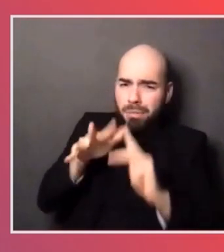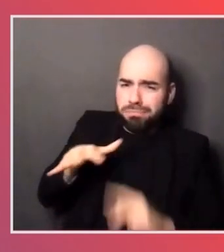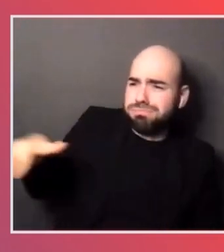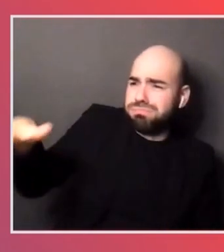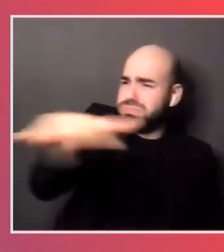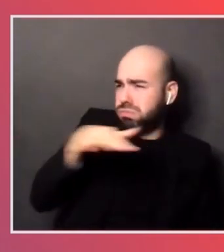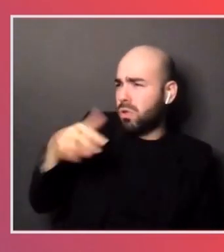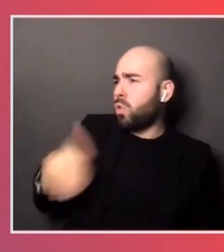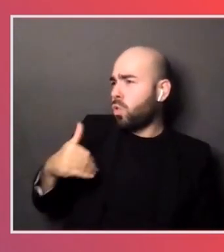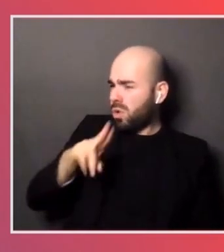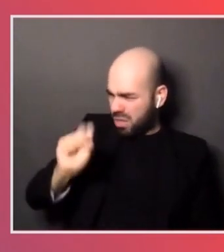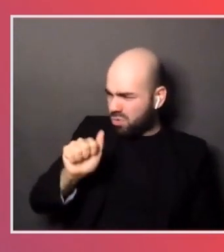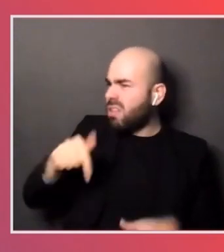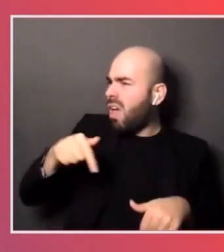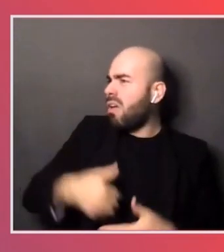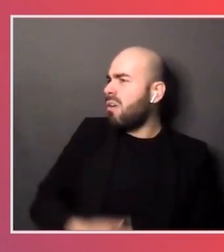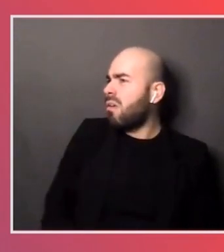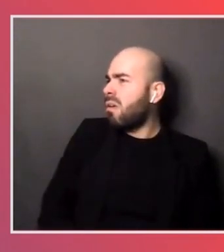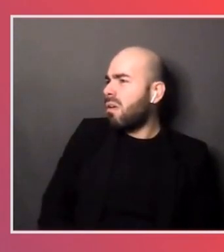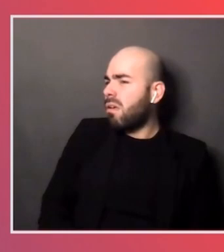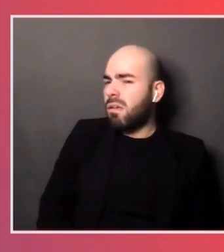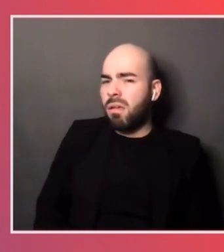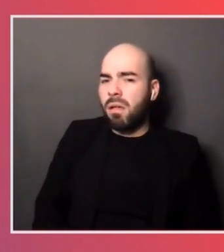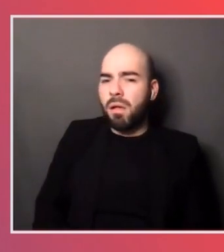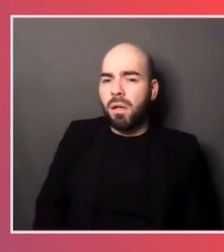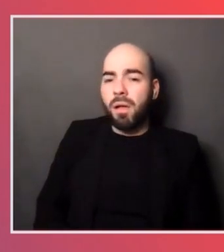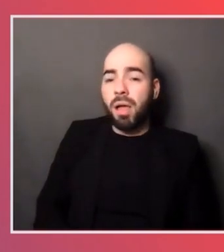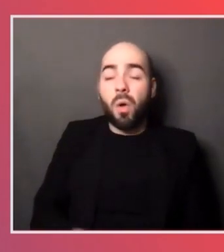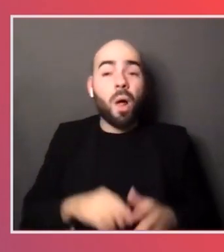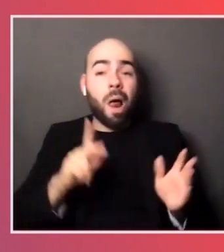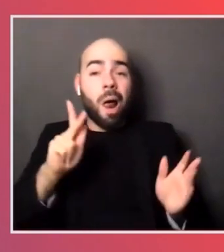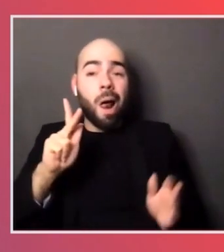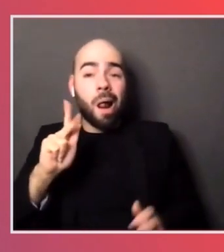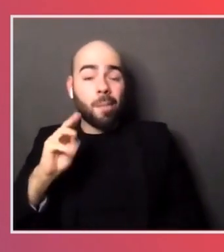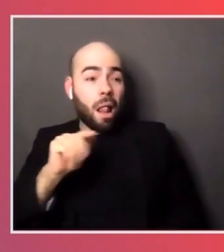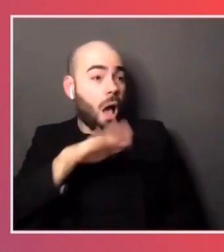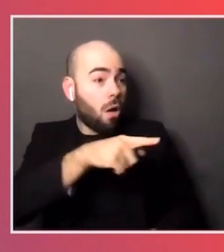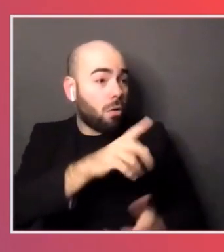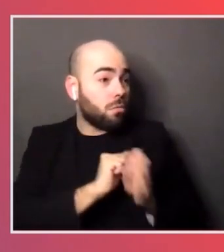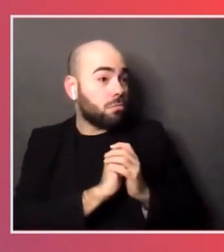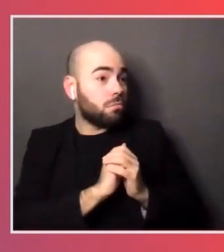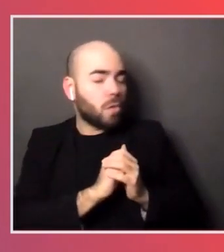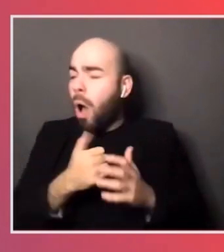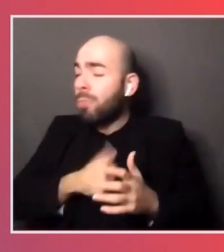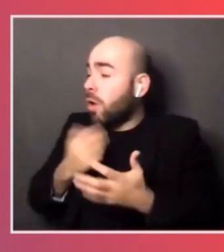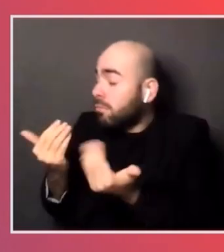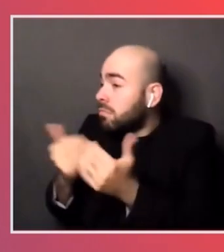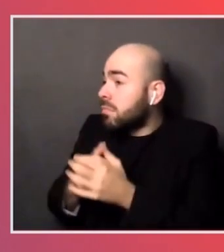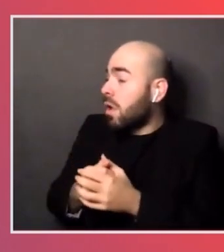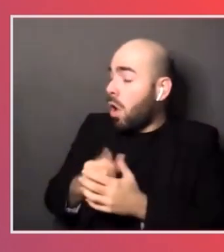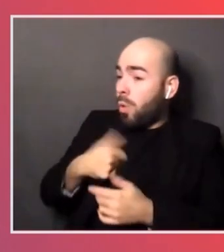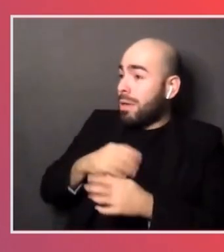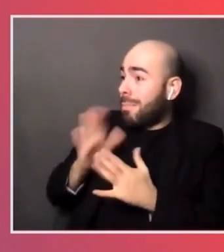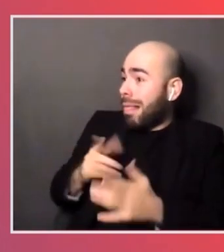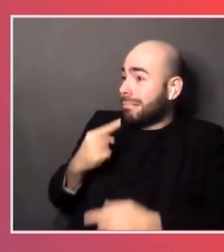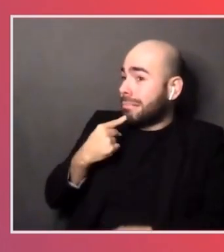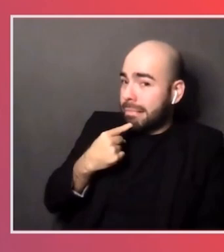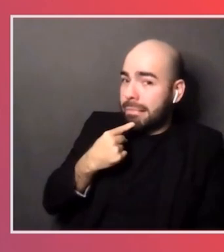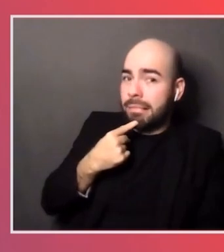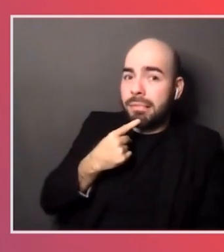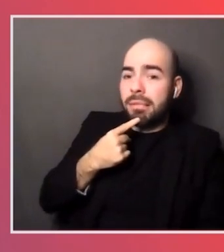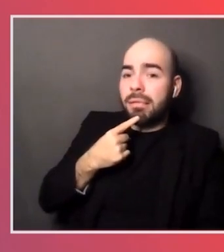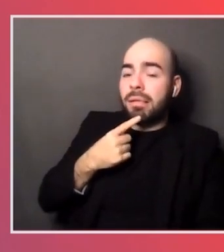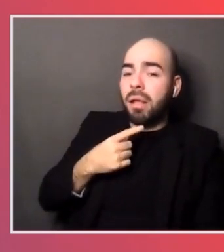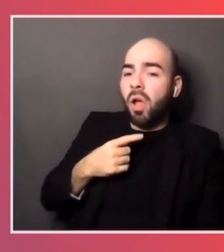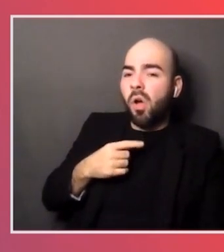We know, Well, you know, Anthony. Sorry, Senator, I was going to say, we know you are an enormous Avengers fan. I don't know if you guys all know